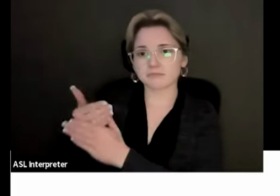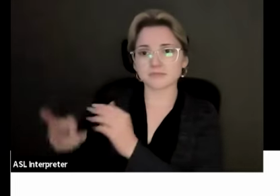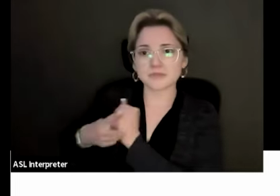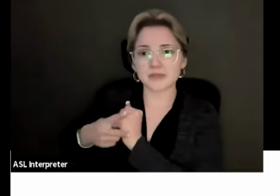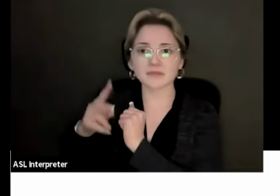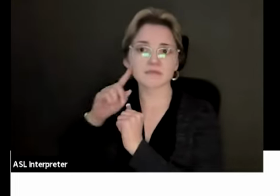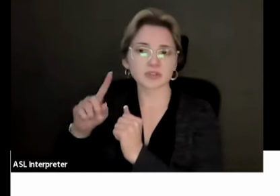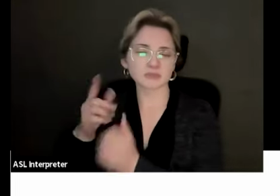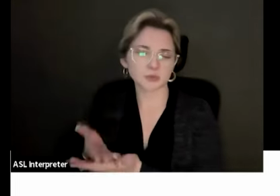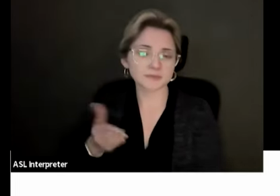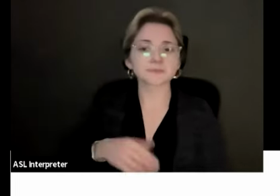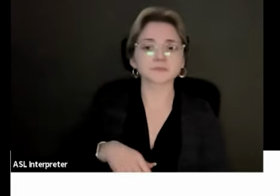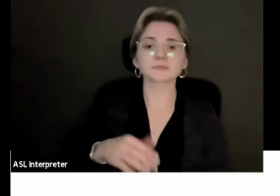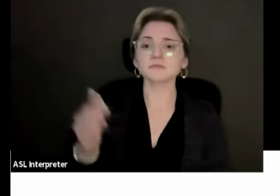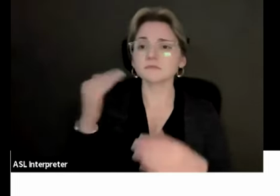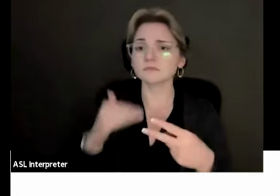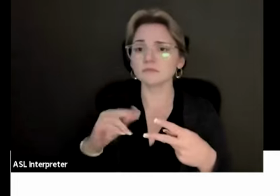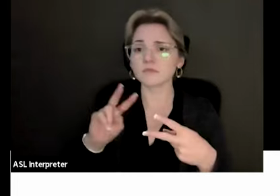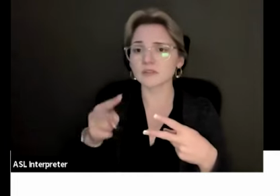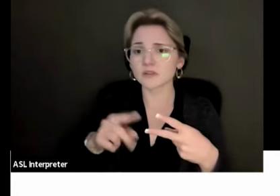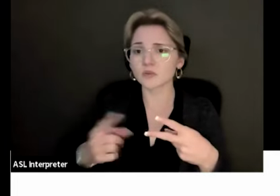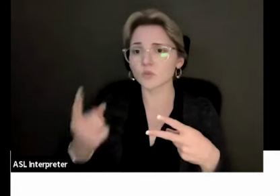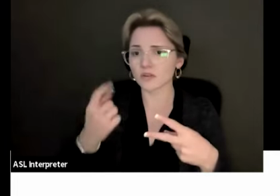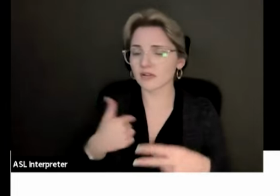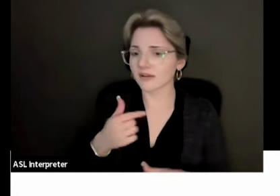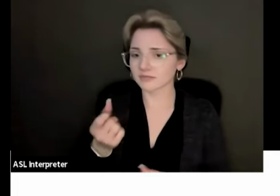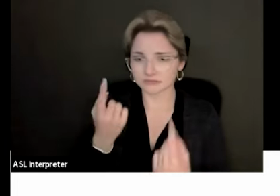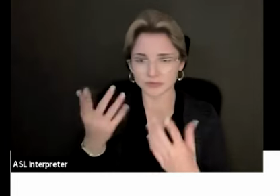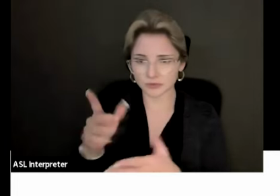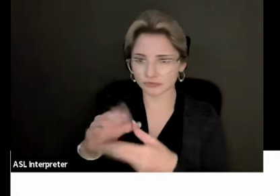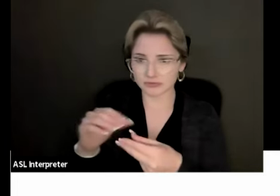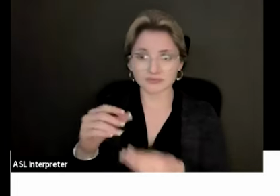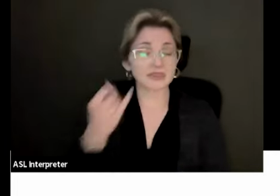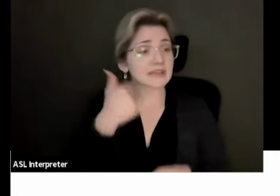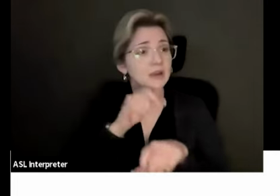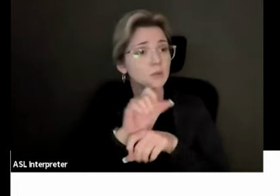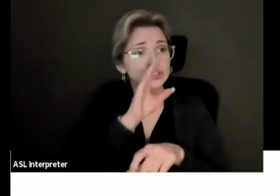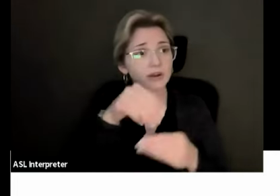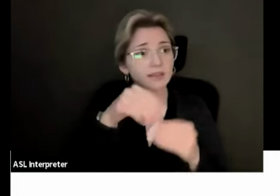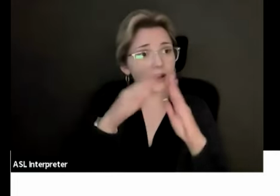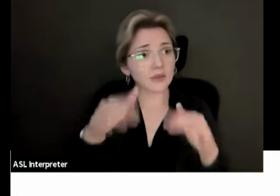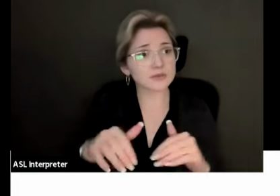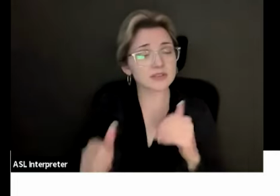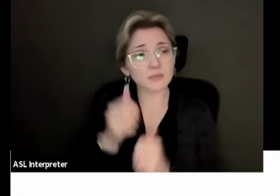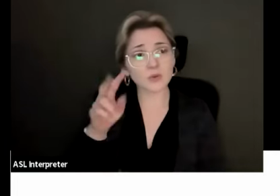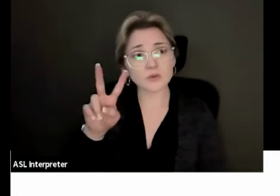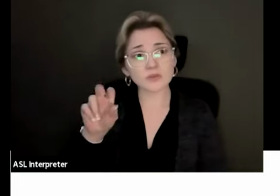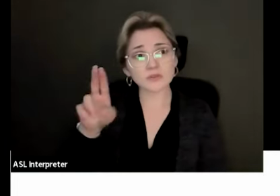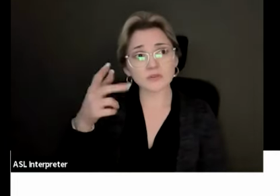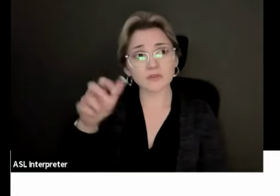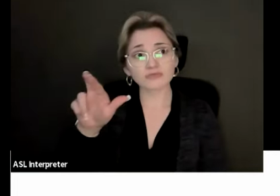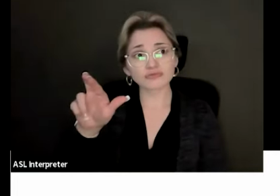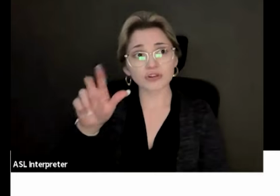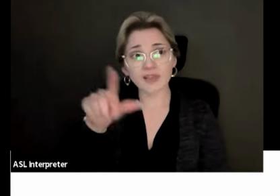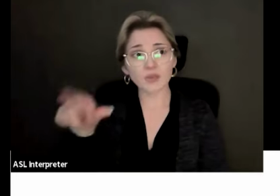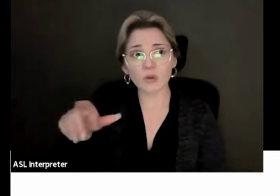question there, I hear what you're saying. So it's a question when I'm working directly in housing, most voucher landlords have not heard